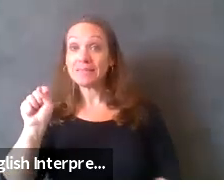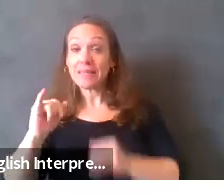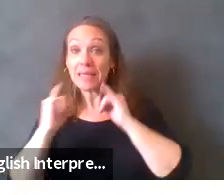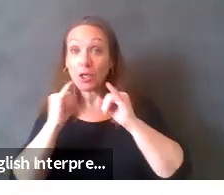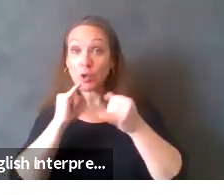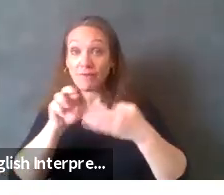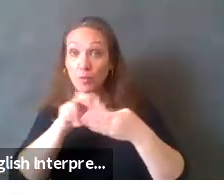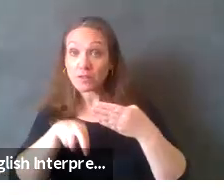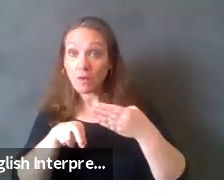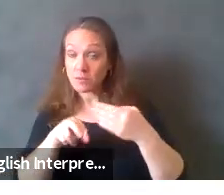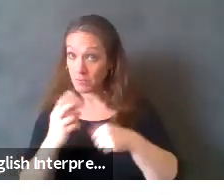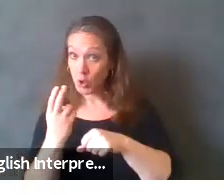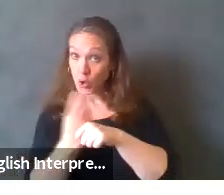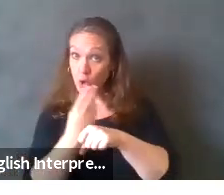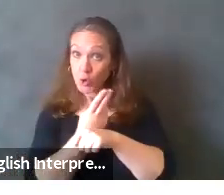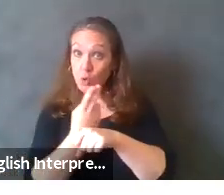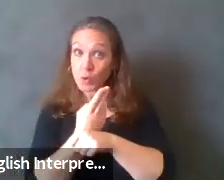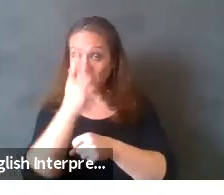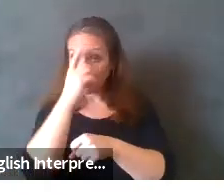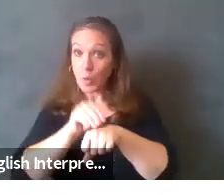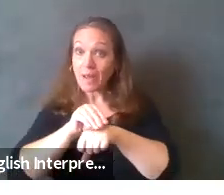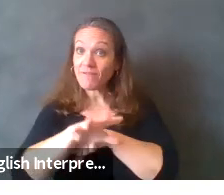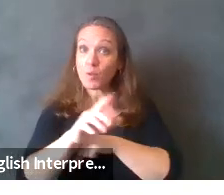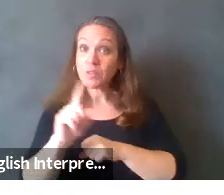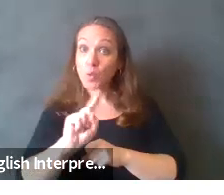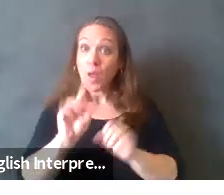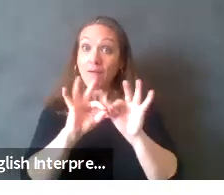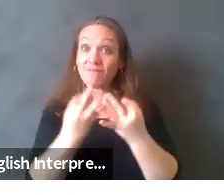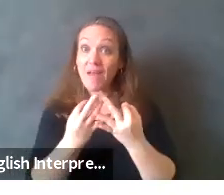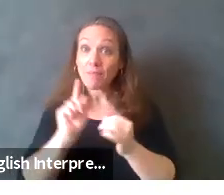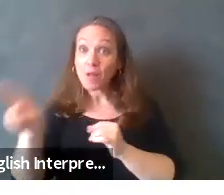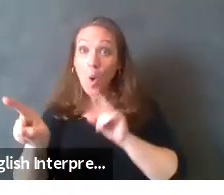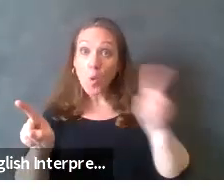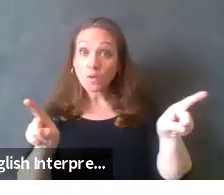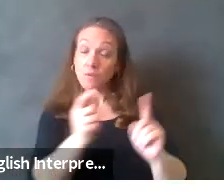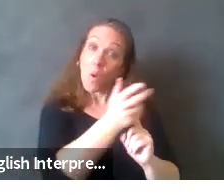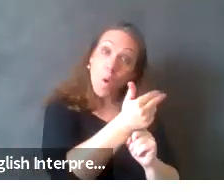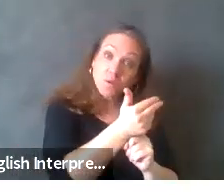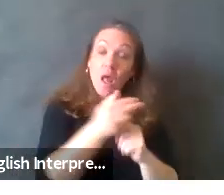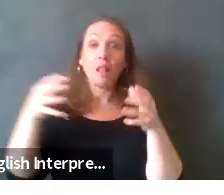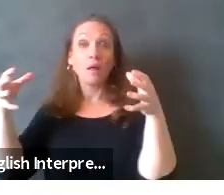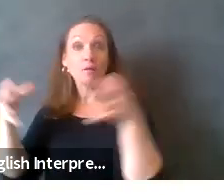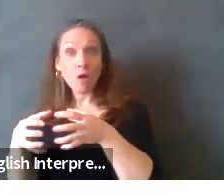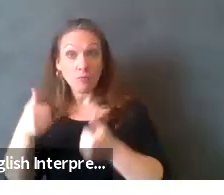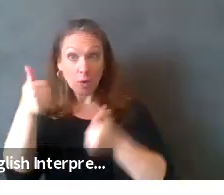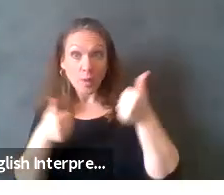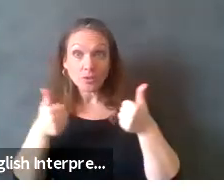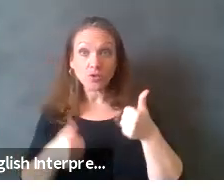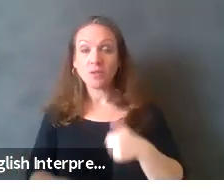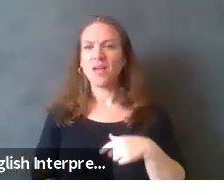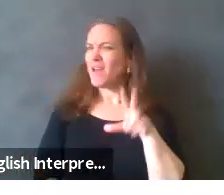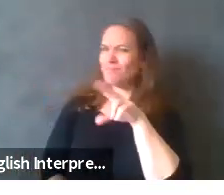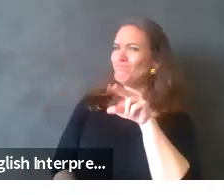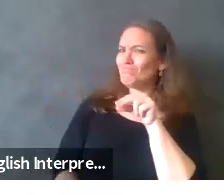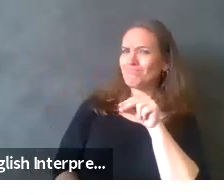to inform whether a family is placed in a hotel room versus a congregate shelter? No, actually, it's not. It's